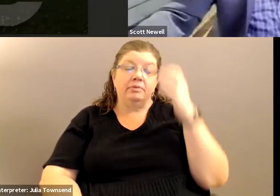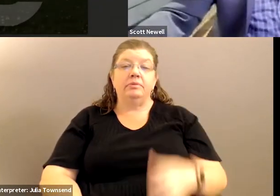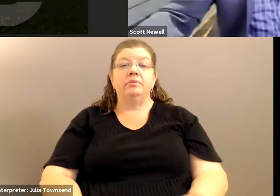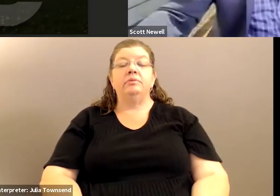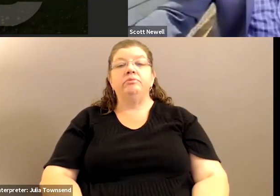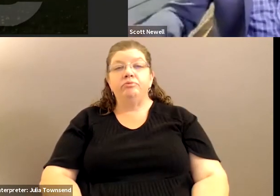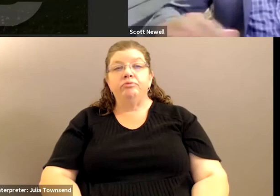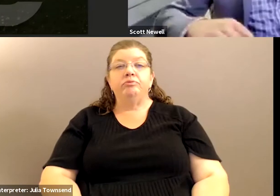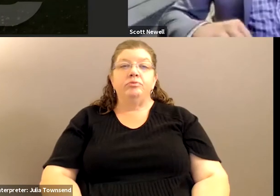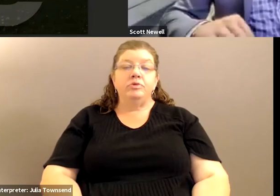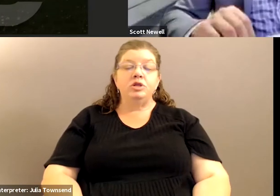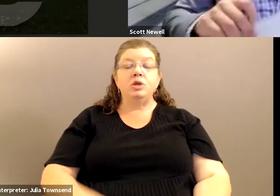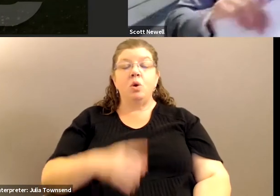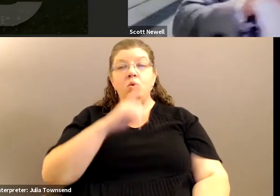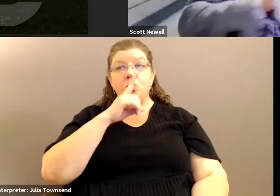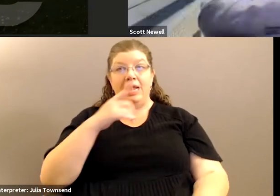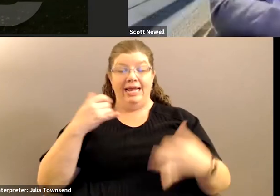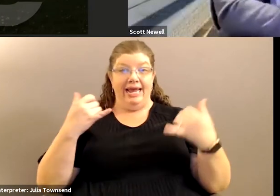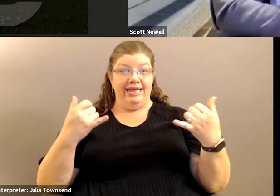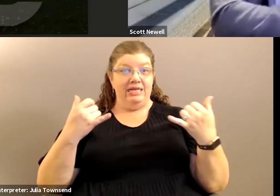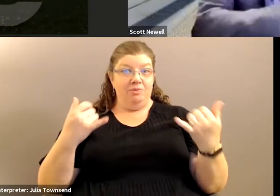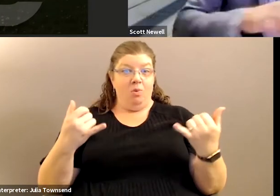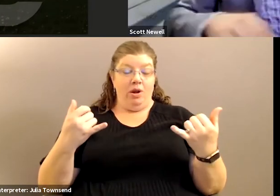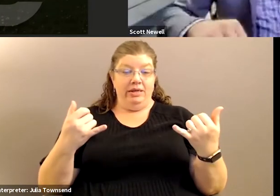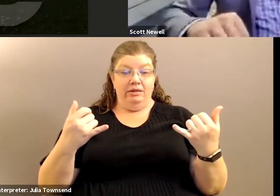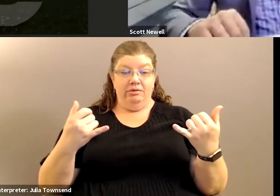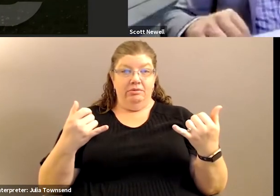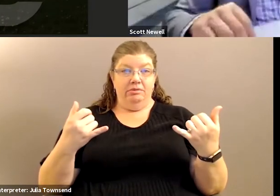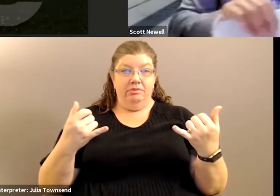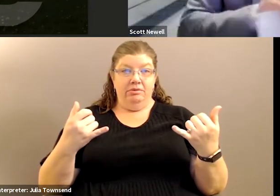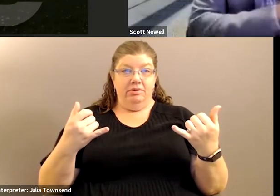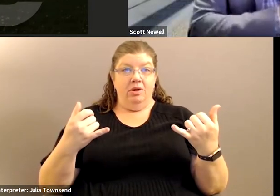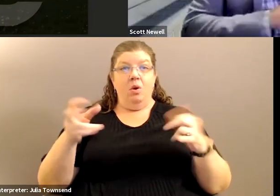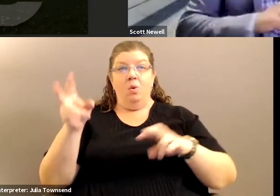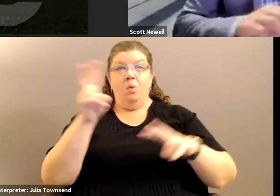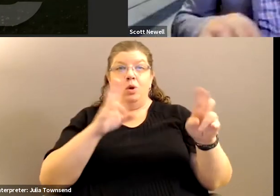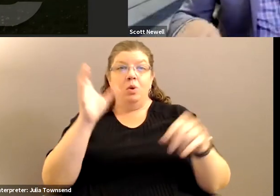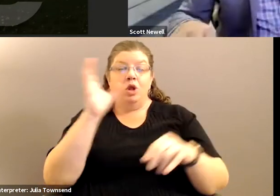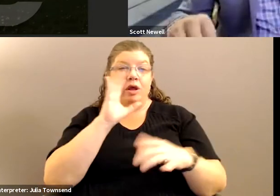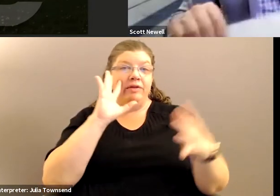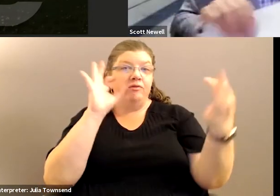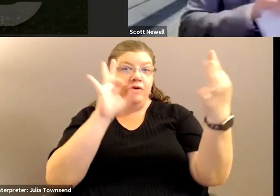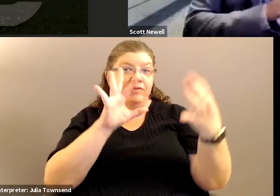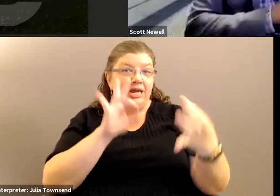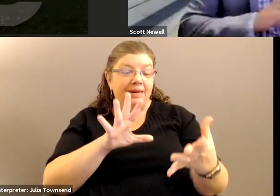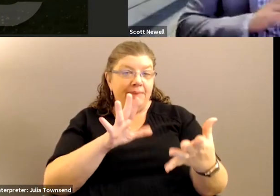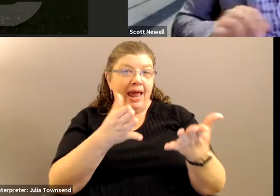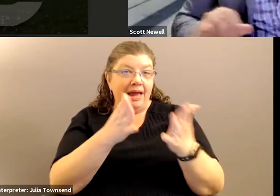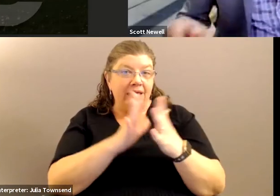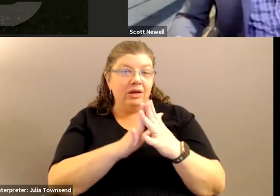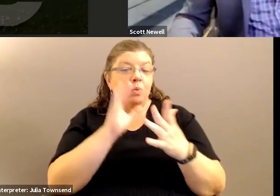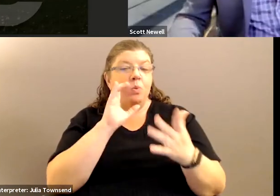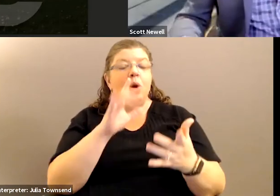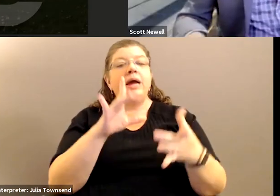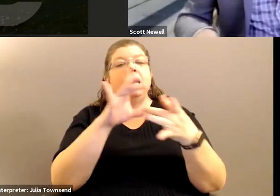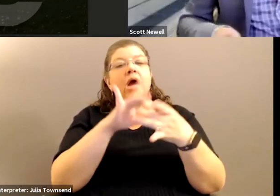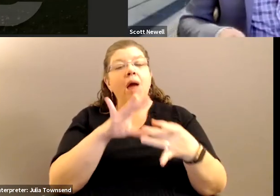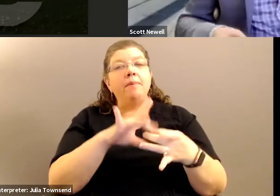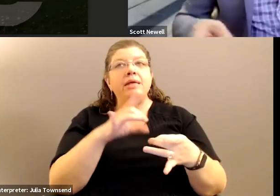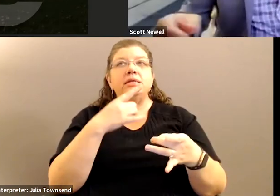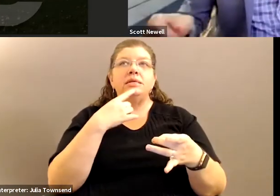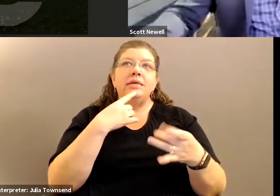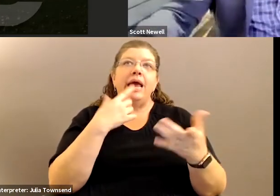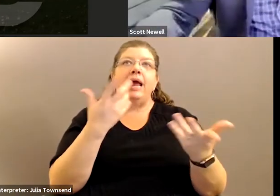so really uh you know at this point when we're looking for feedback we're really looking for those comments that say